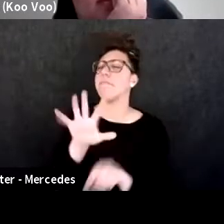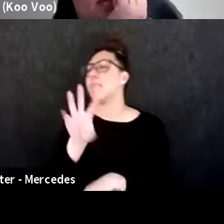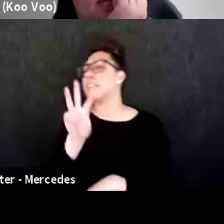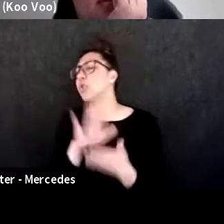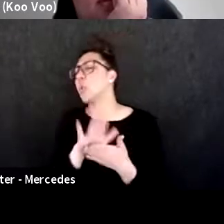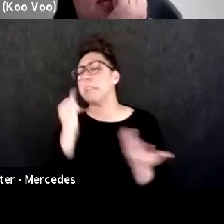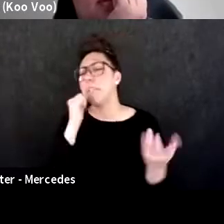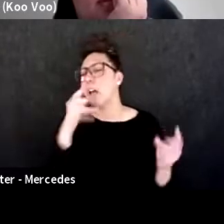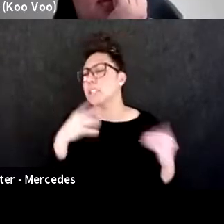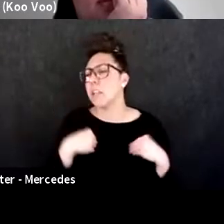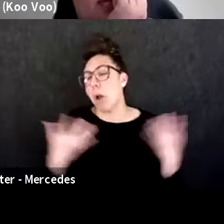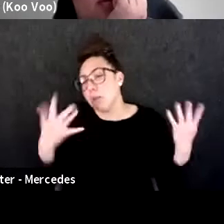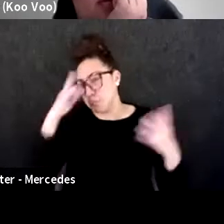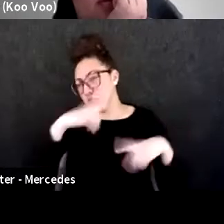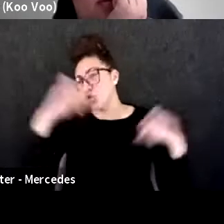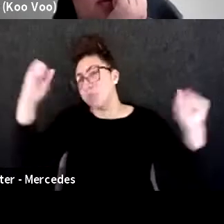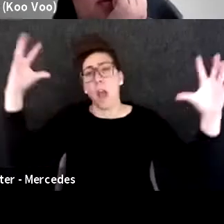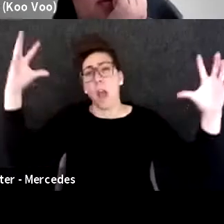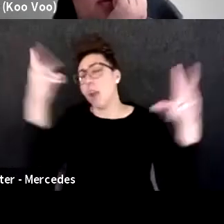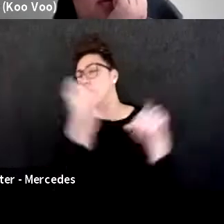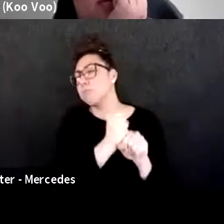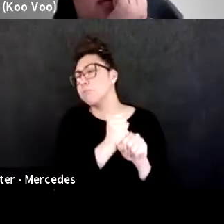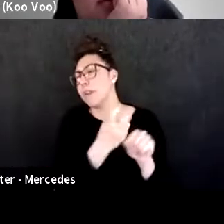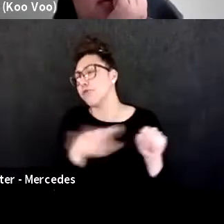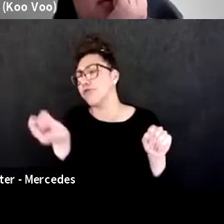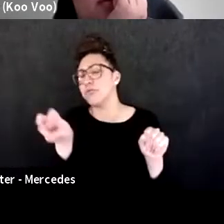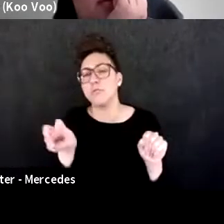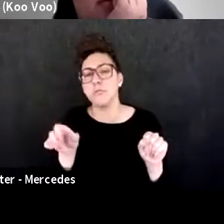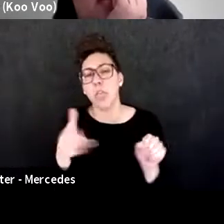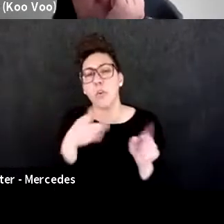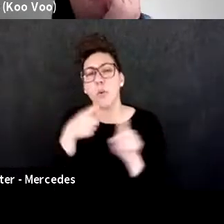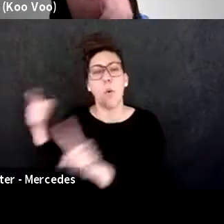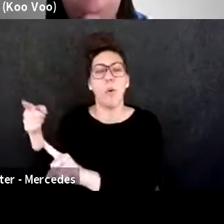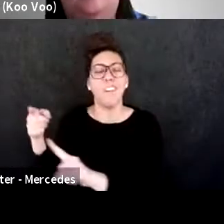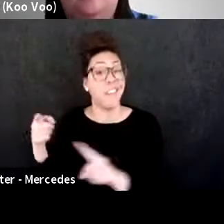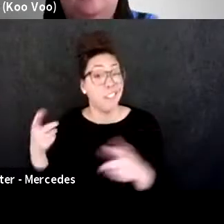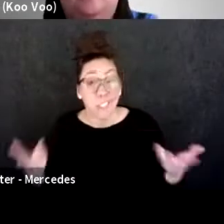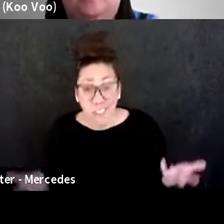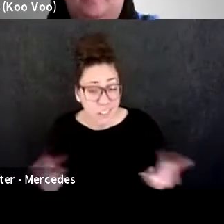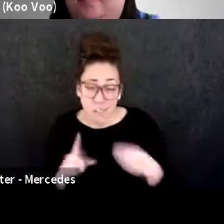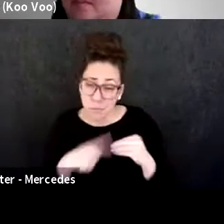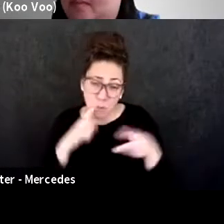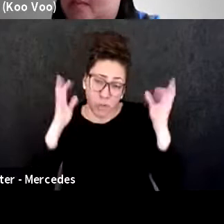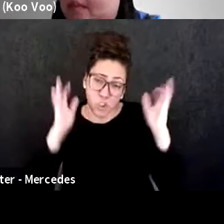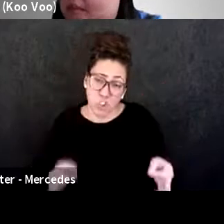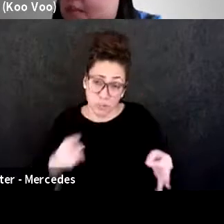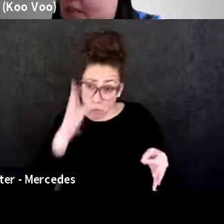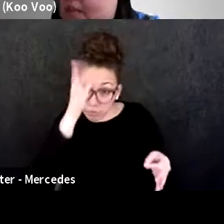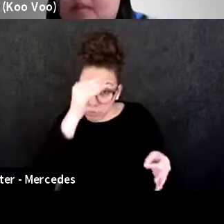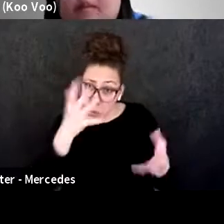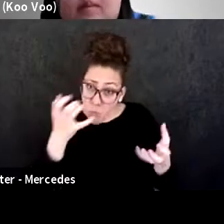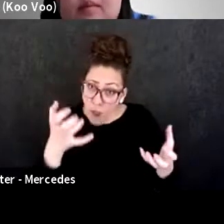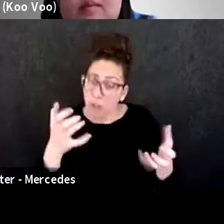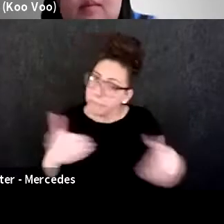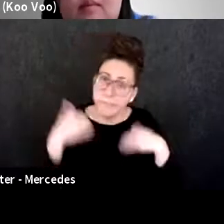get accepted, my dreams close and I go another route. So it comes down to determination and what you want to be And of course, being aware